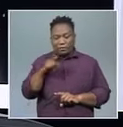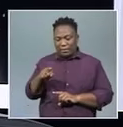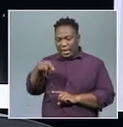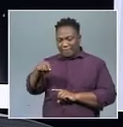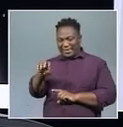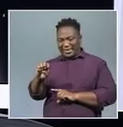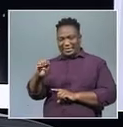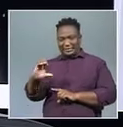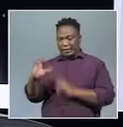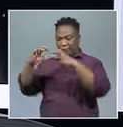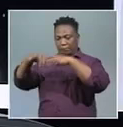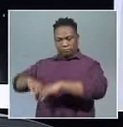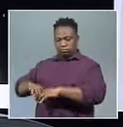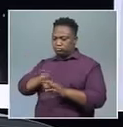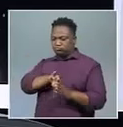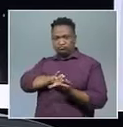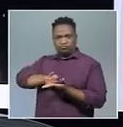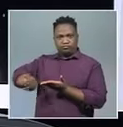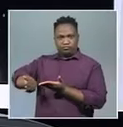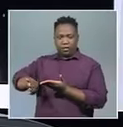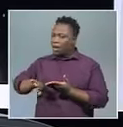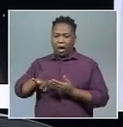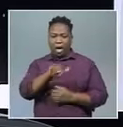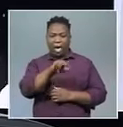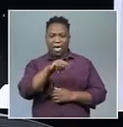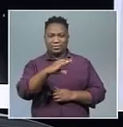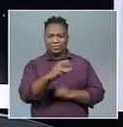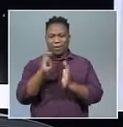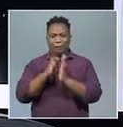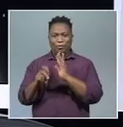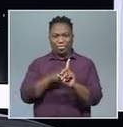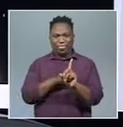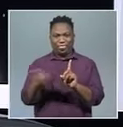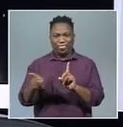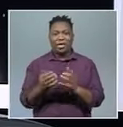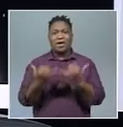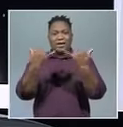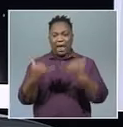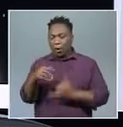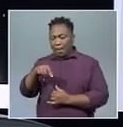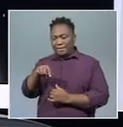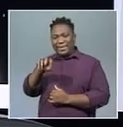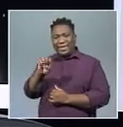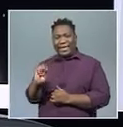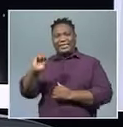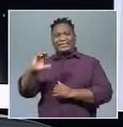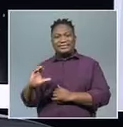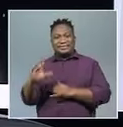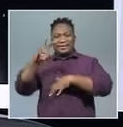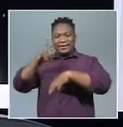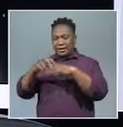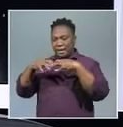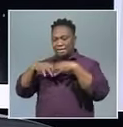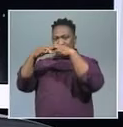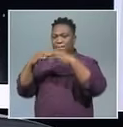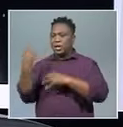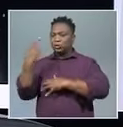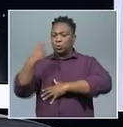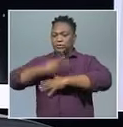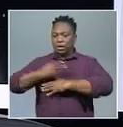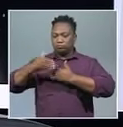Provincial Executive Committee last year. Now, the court has ordered the committee be reinstated in 2 days, which would put the